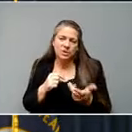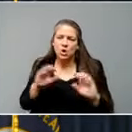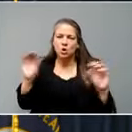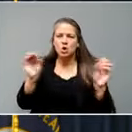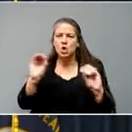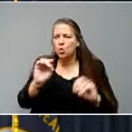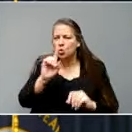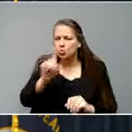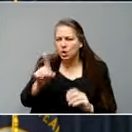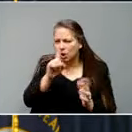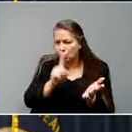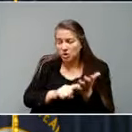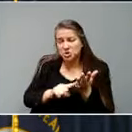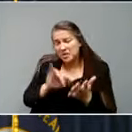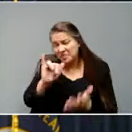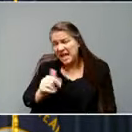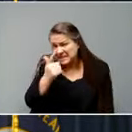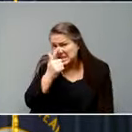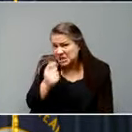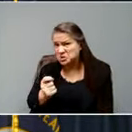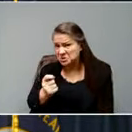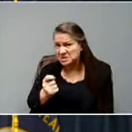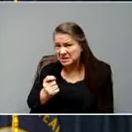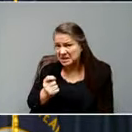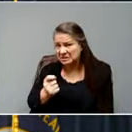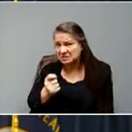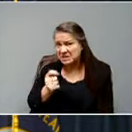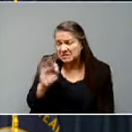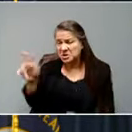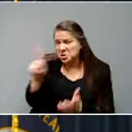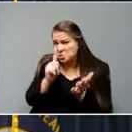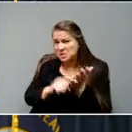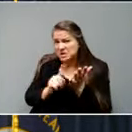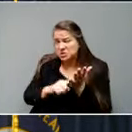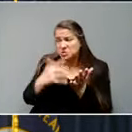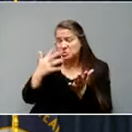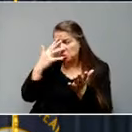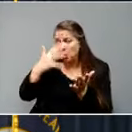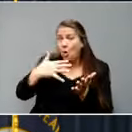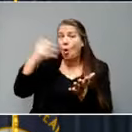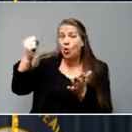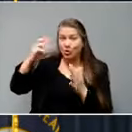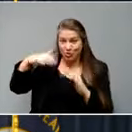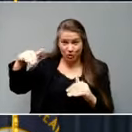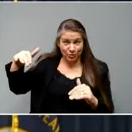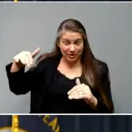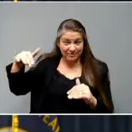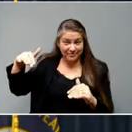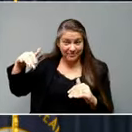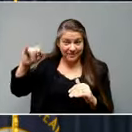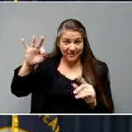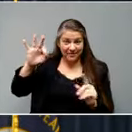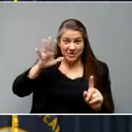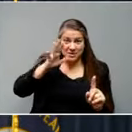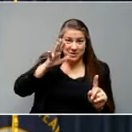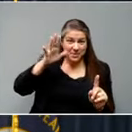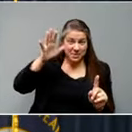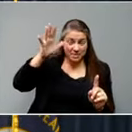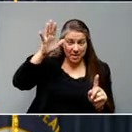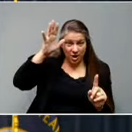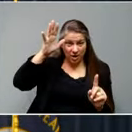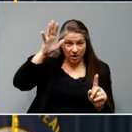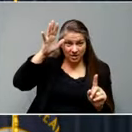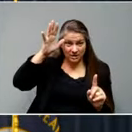and that would be interesting for the somewhat older kids whose parents would fall into a somewhat older age